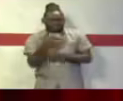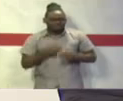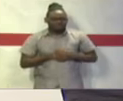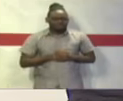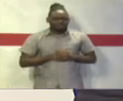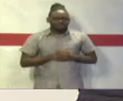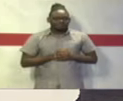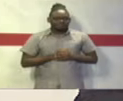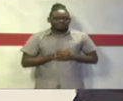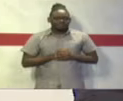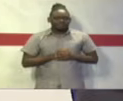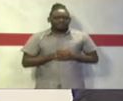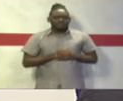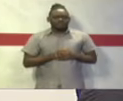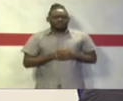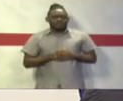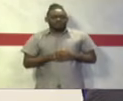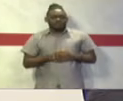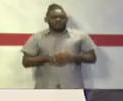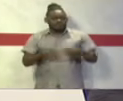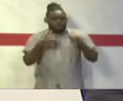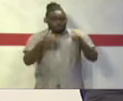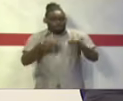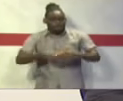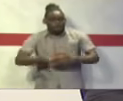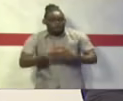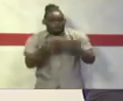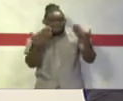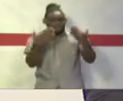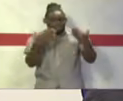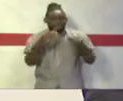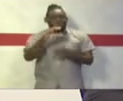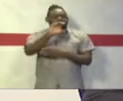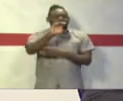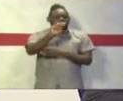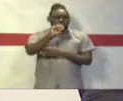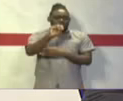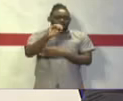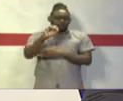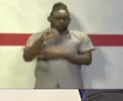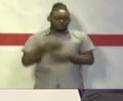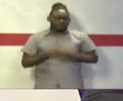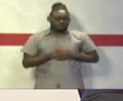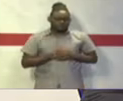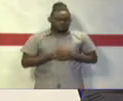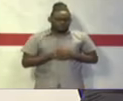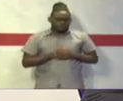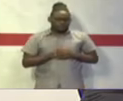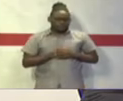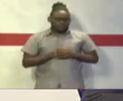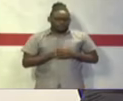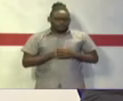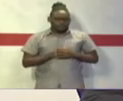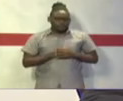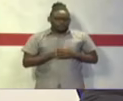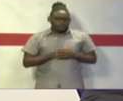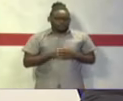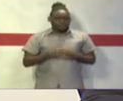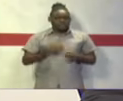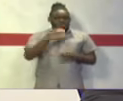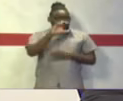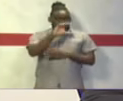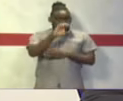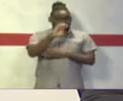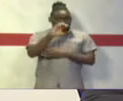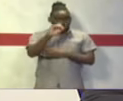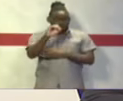Okay, good morning. Dr. Roshan Parasram, CMO, Mr. Davlin Thomas, CEO of North Central